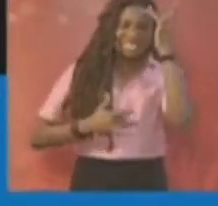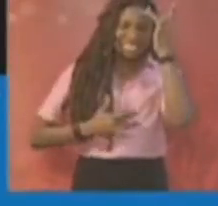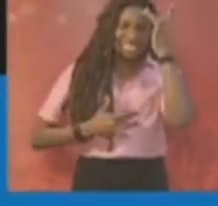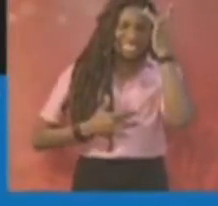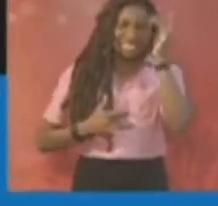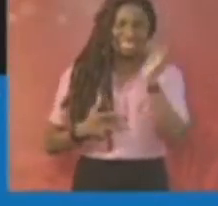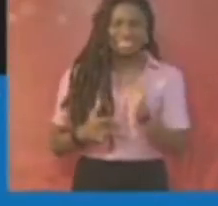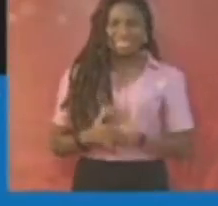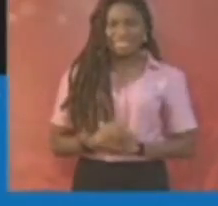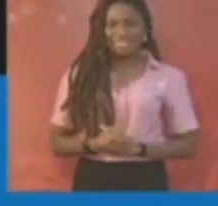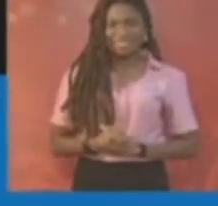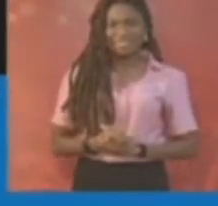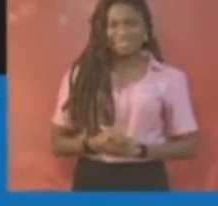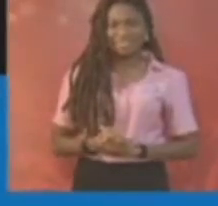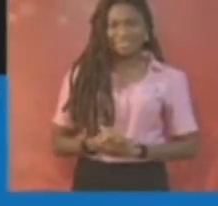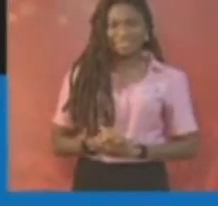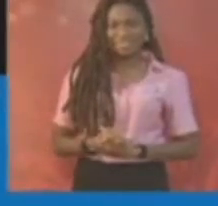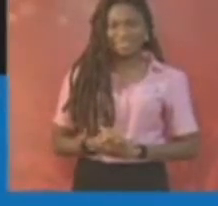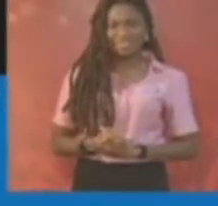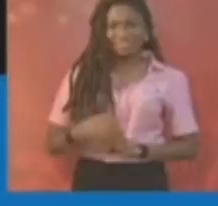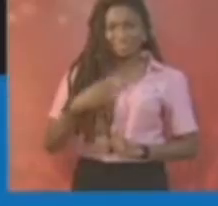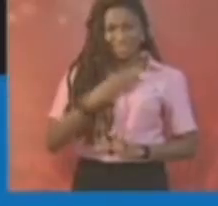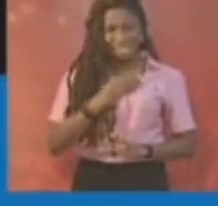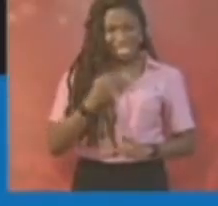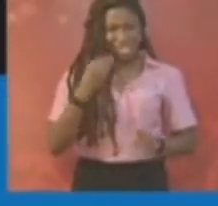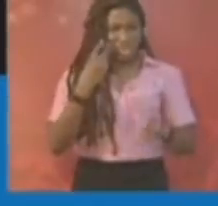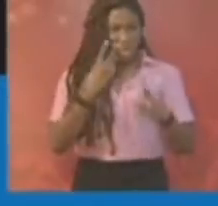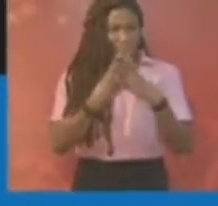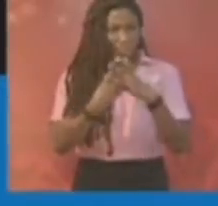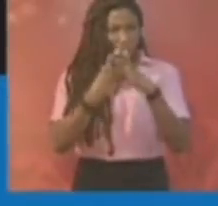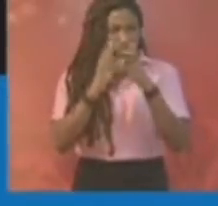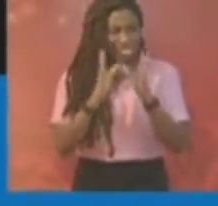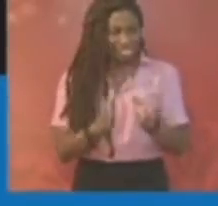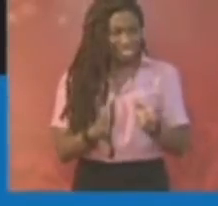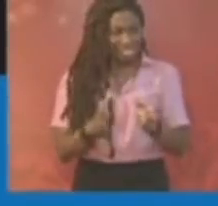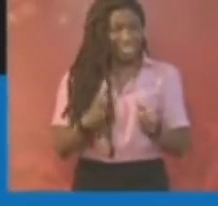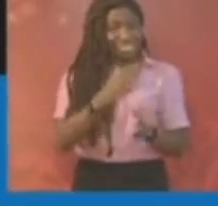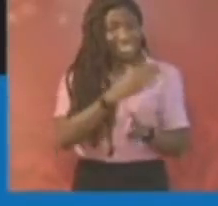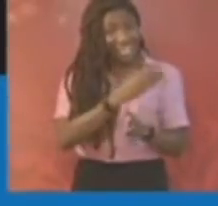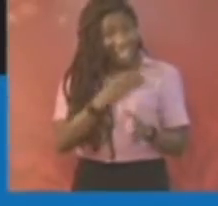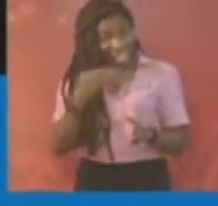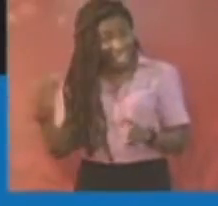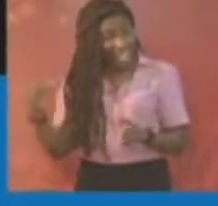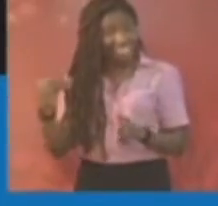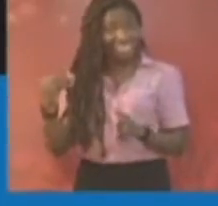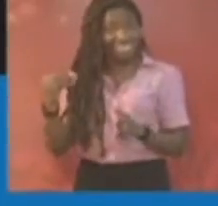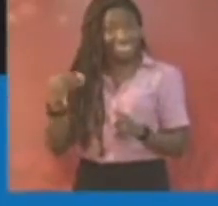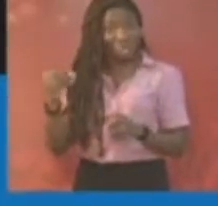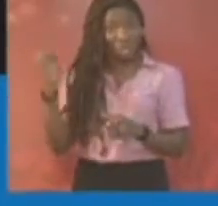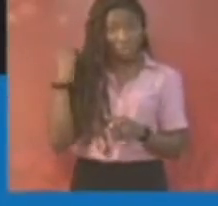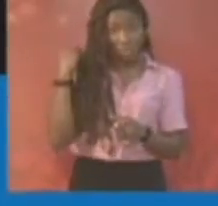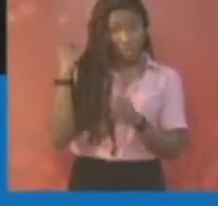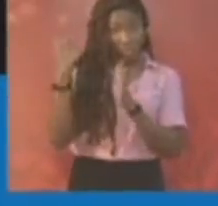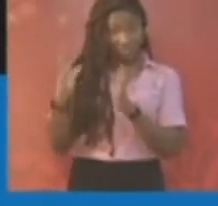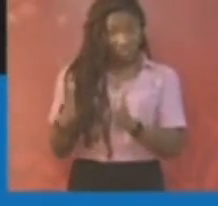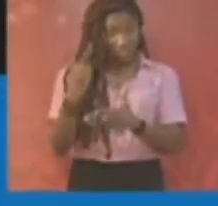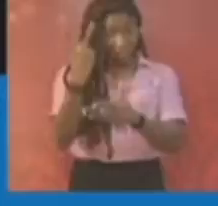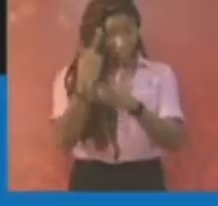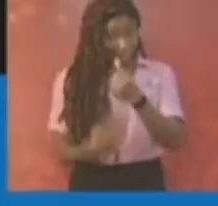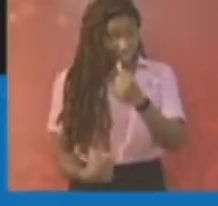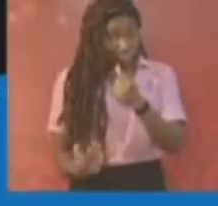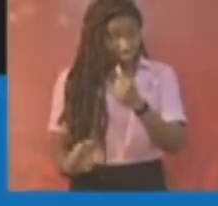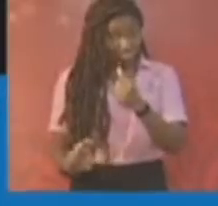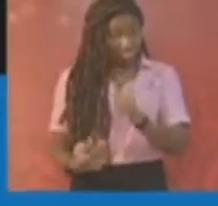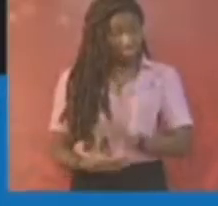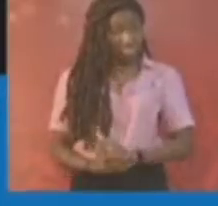And are they both prisoners and prison officers, and are they being held in the same place? Thank you.